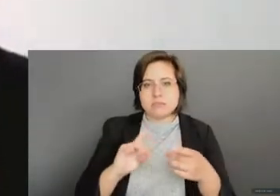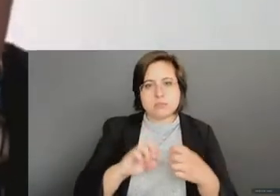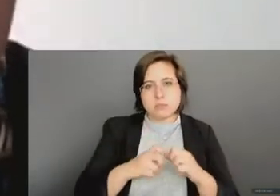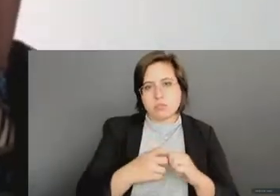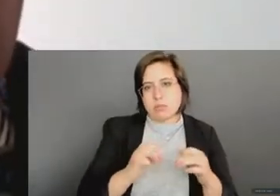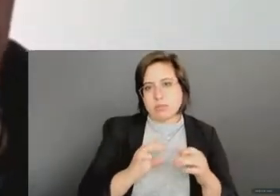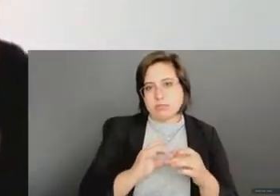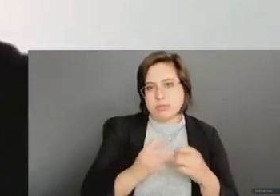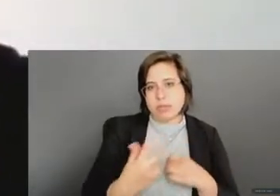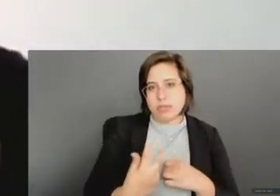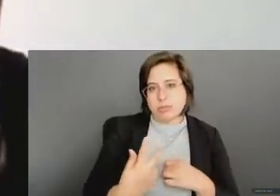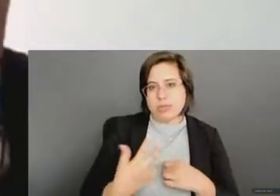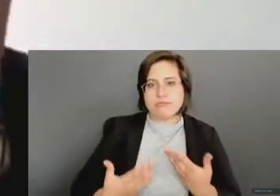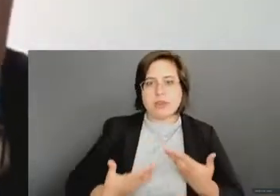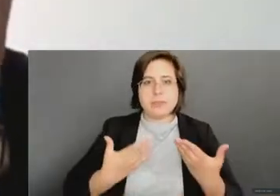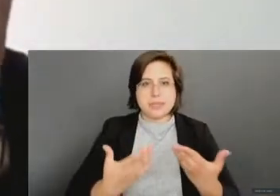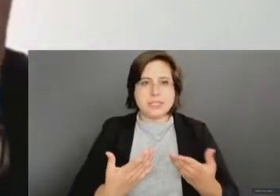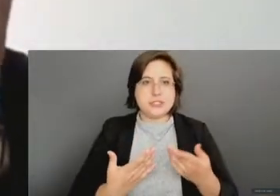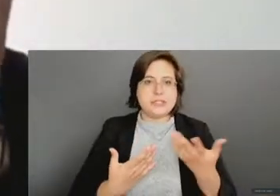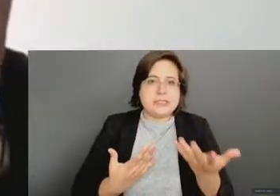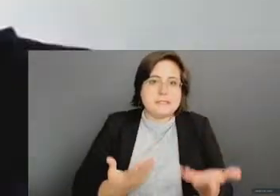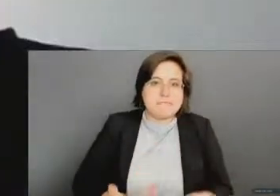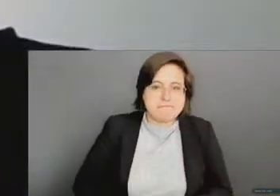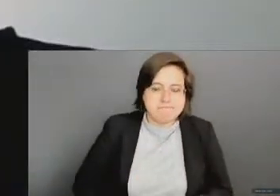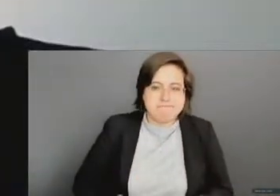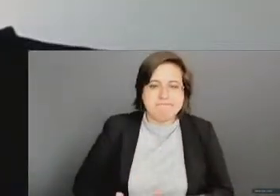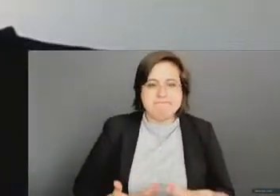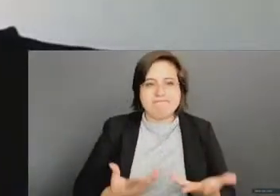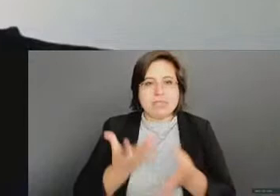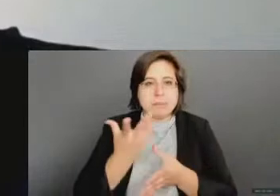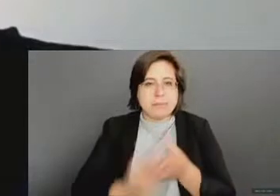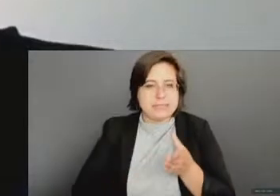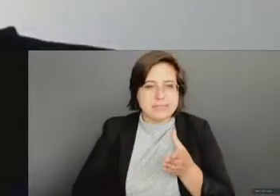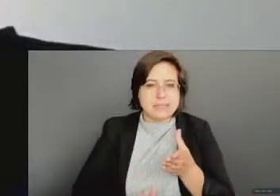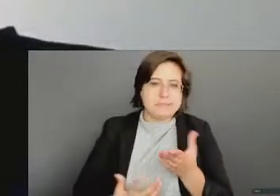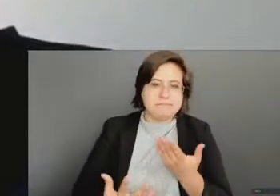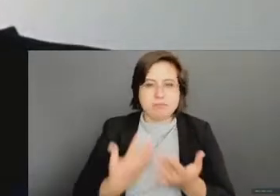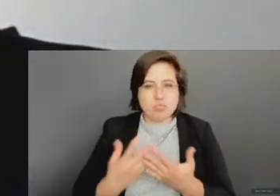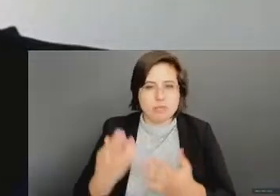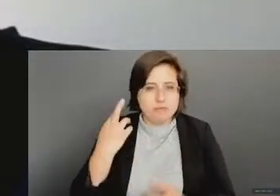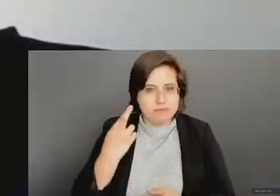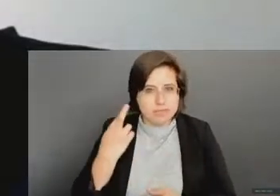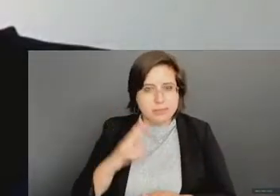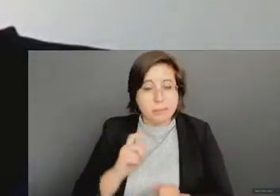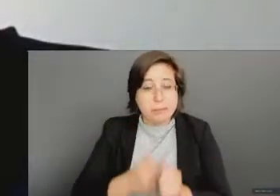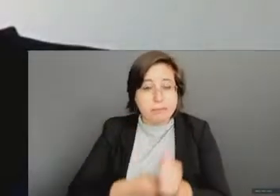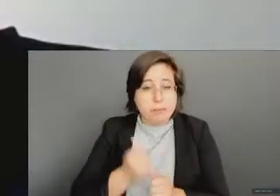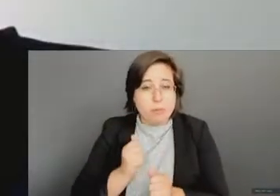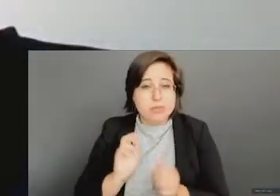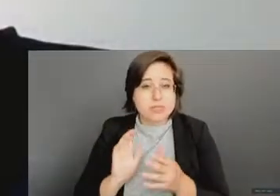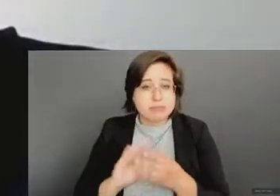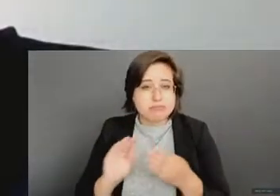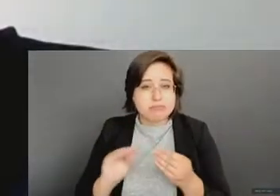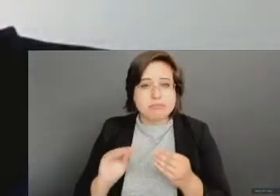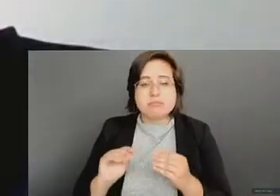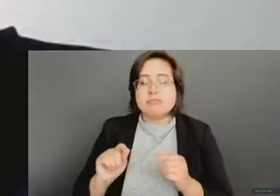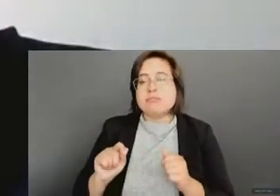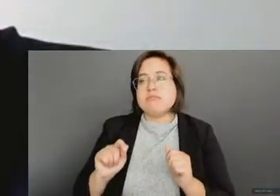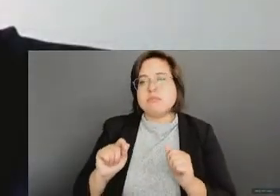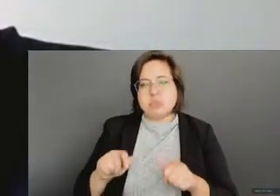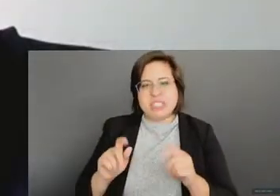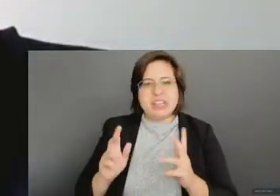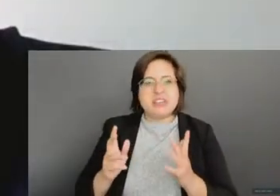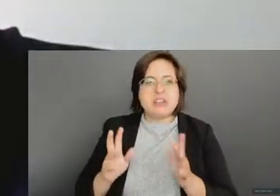in for whatever reason. Most of it we can look at fixing